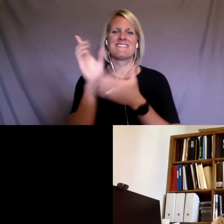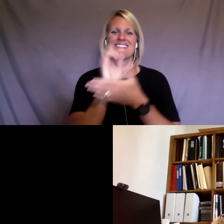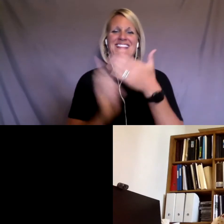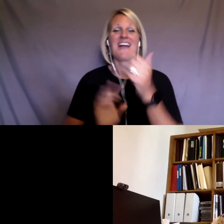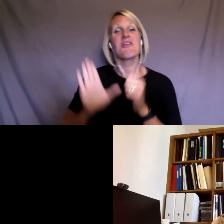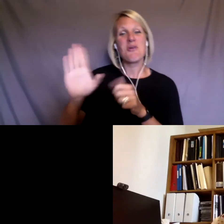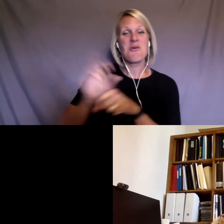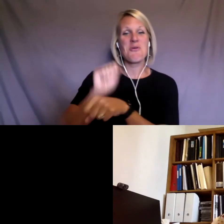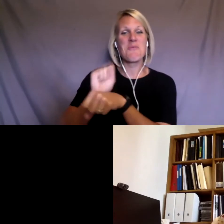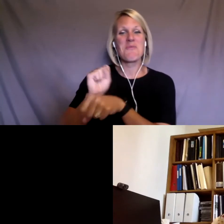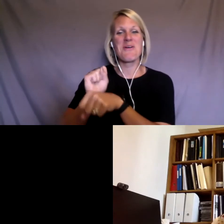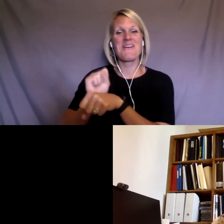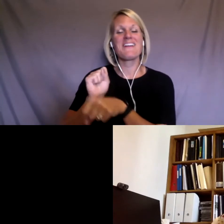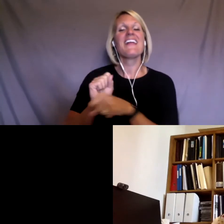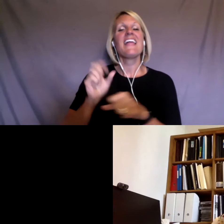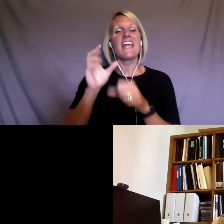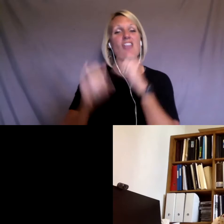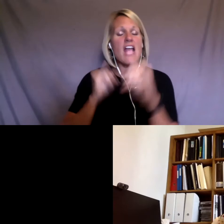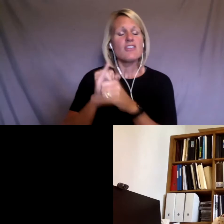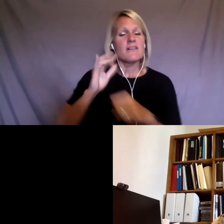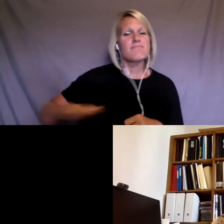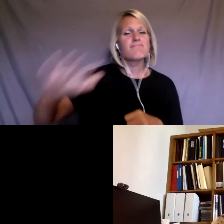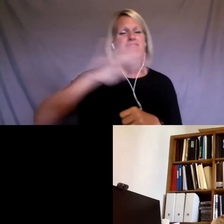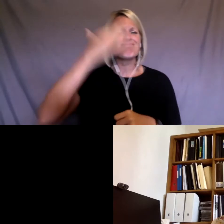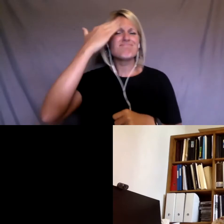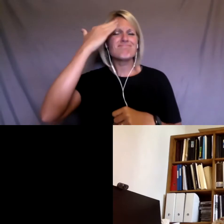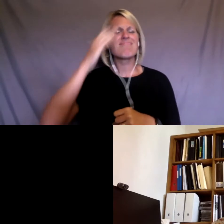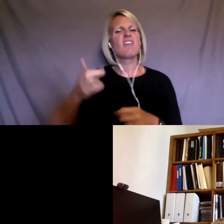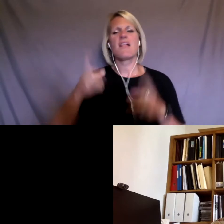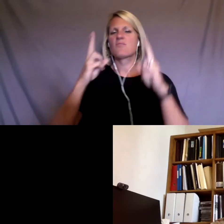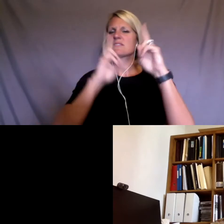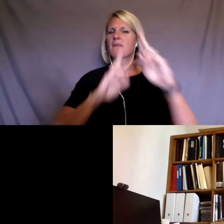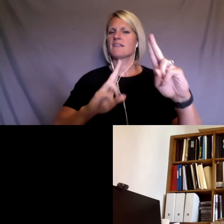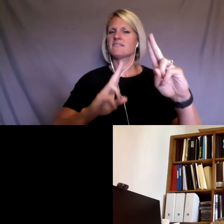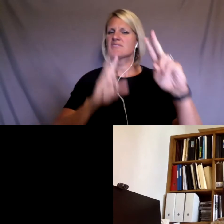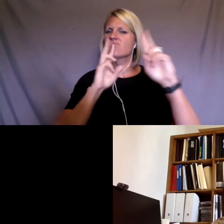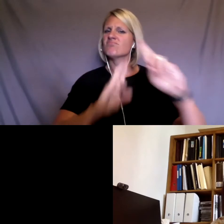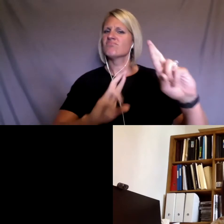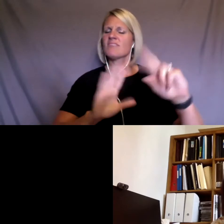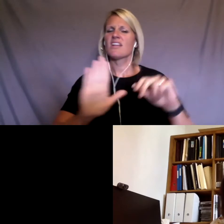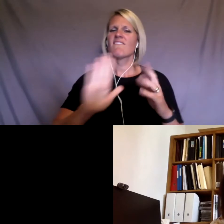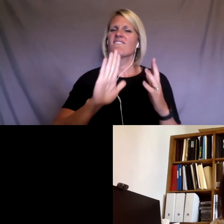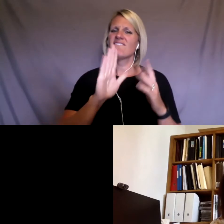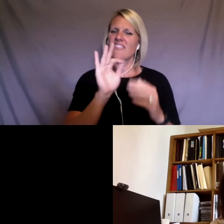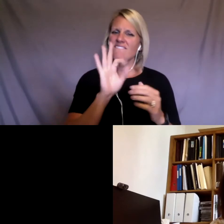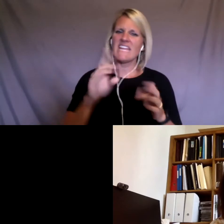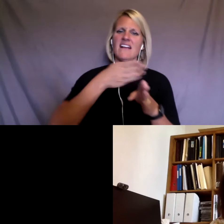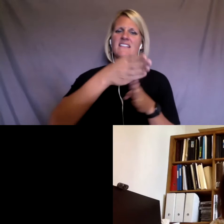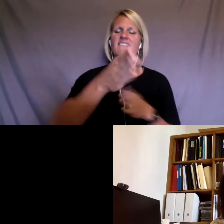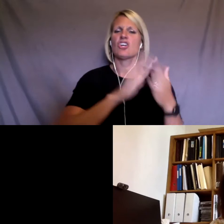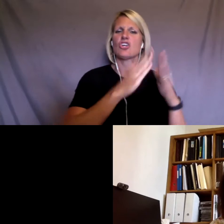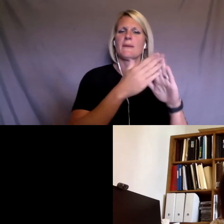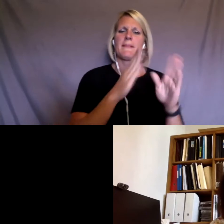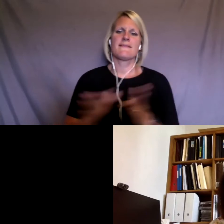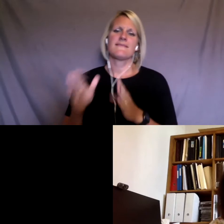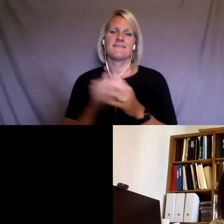known internationally, and she is highly respected in our field of urban planning. It's an honor to have her here with us today.